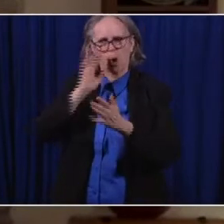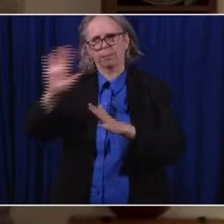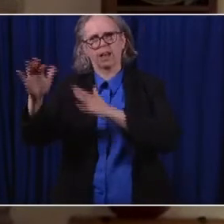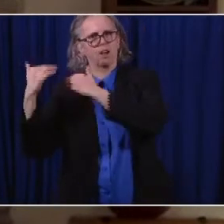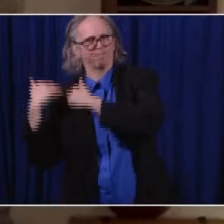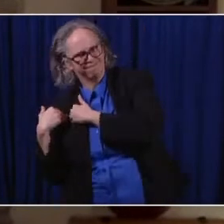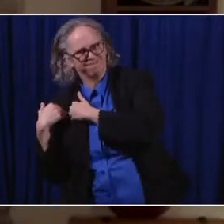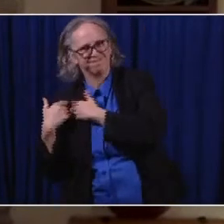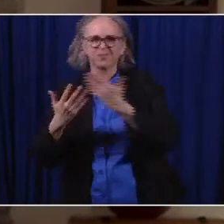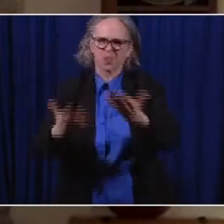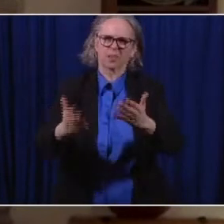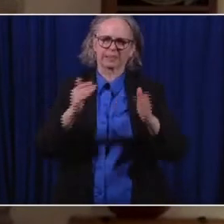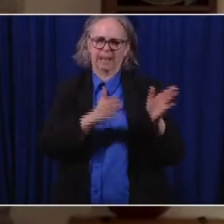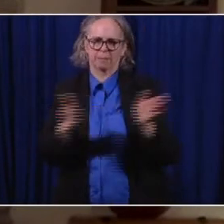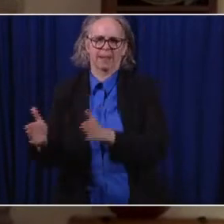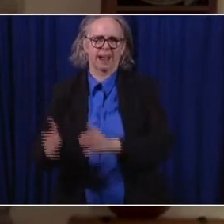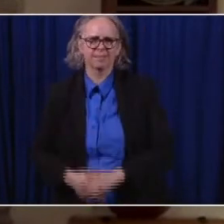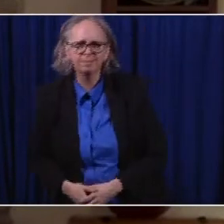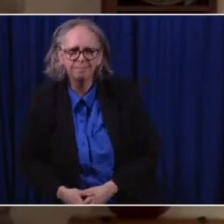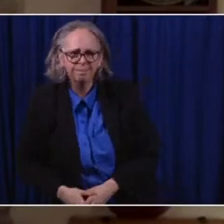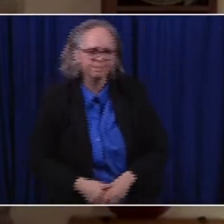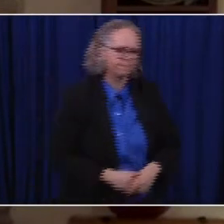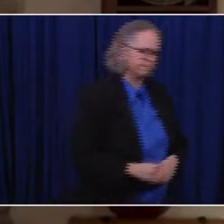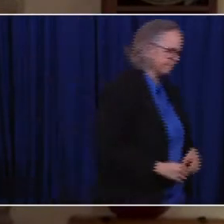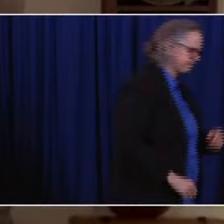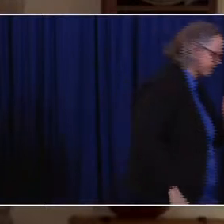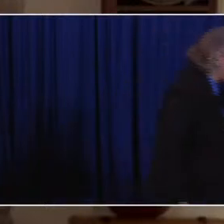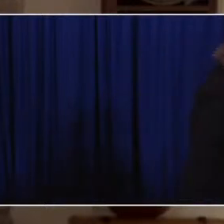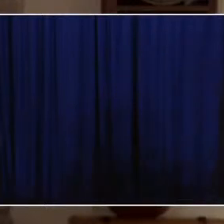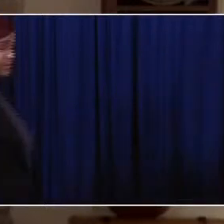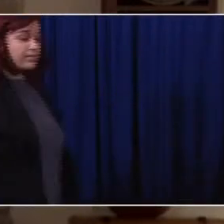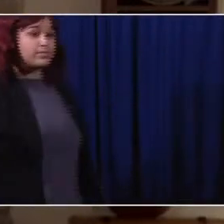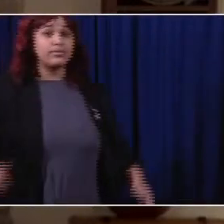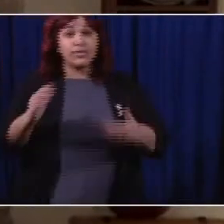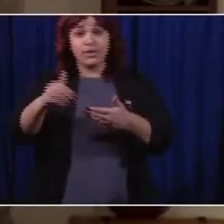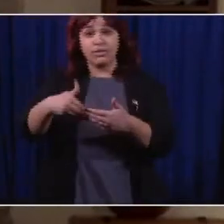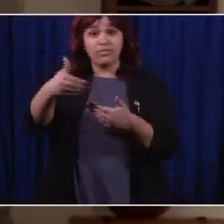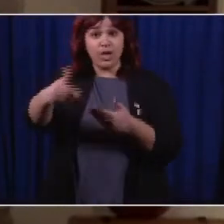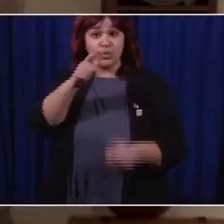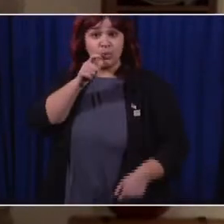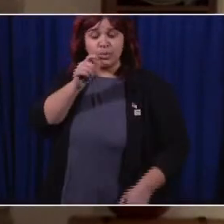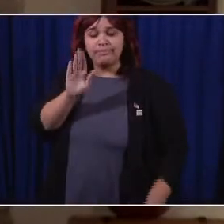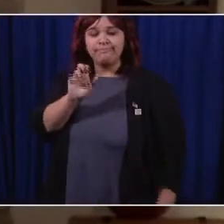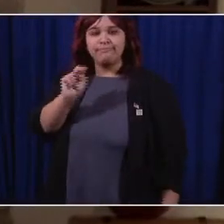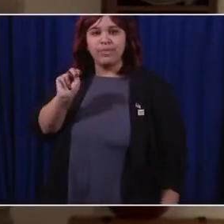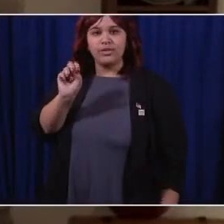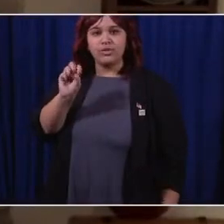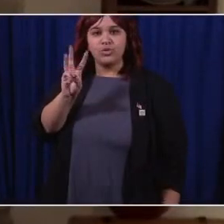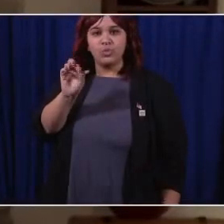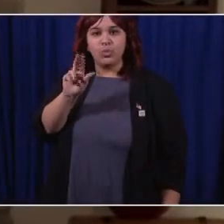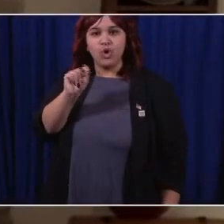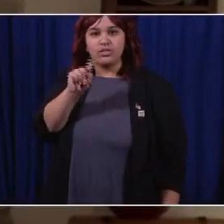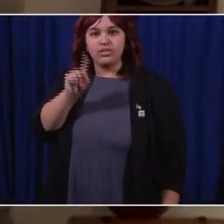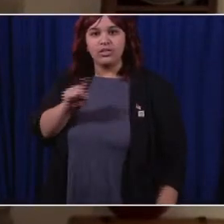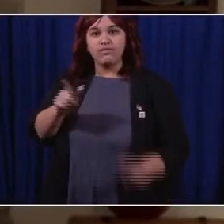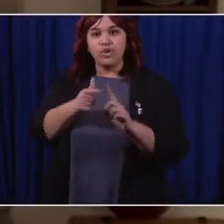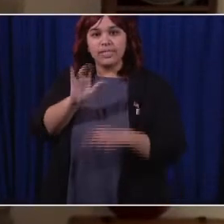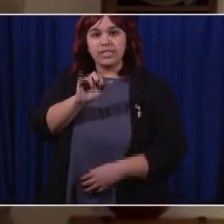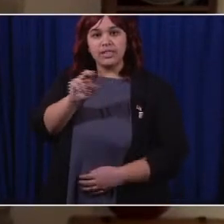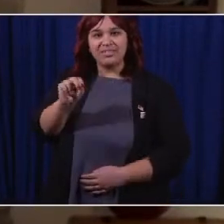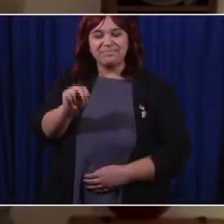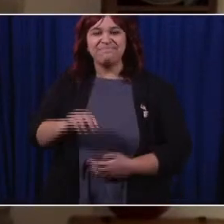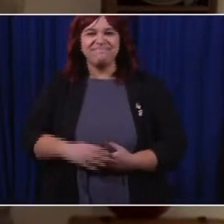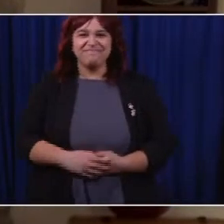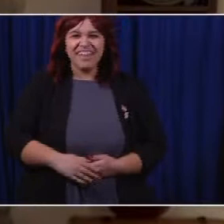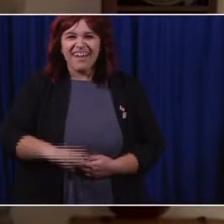Next question is from Ben Schwartz at WCPO in Cincinnati. Hey, Ben. Hi, Governor. You and